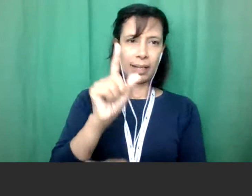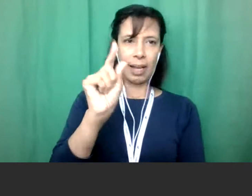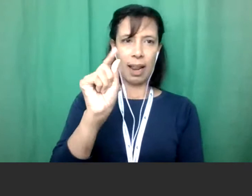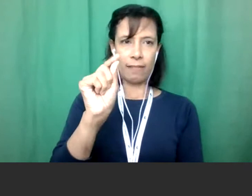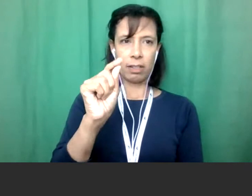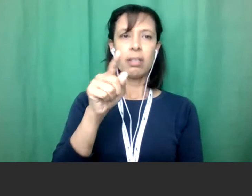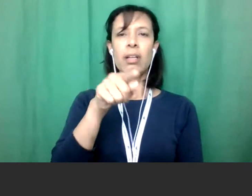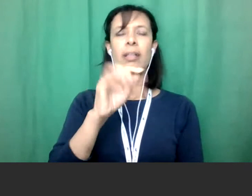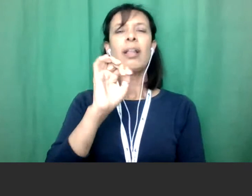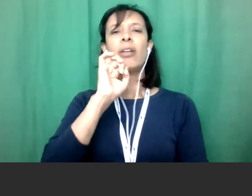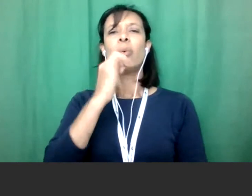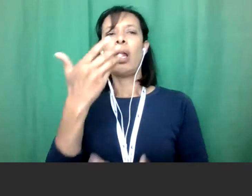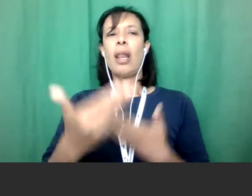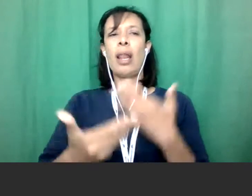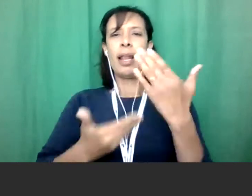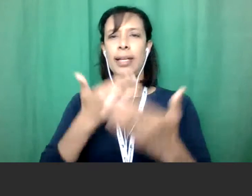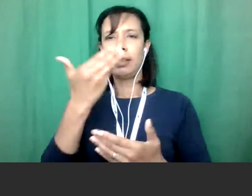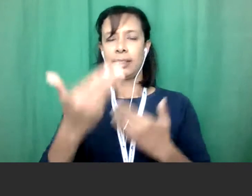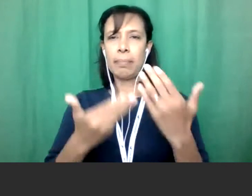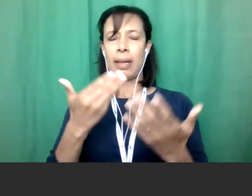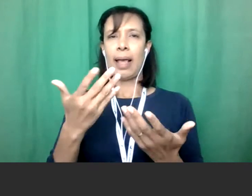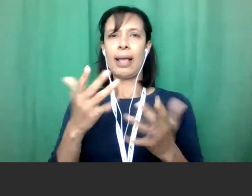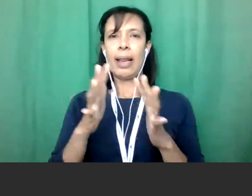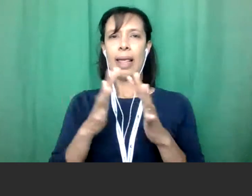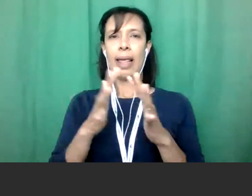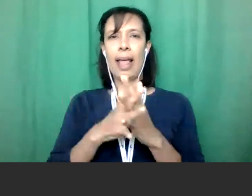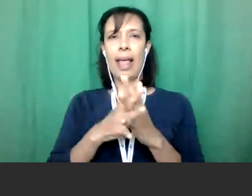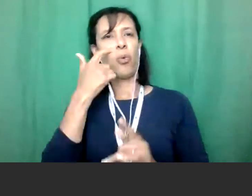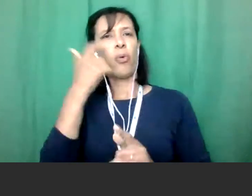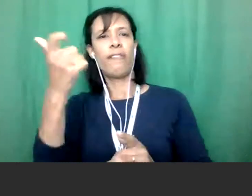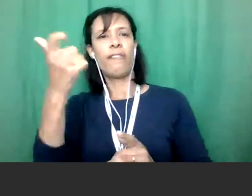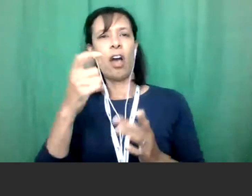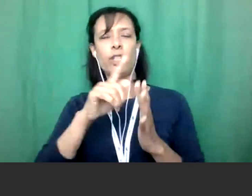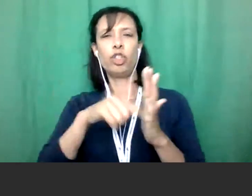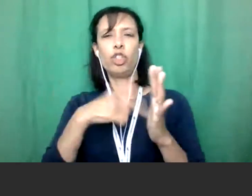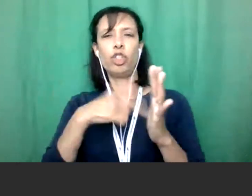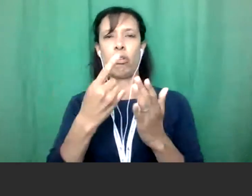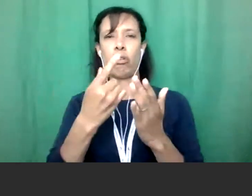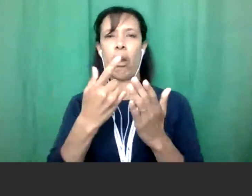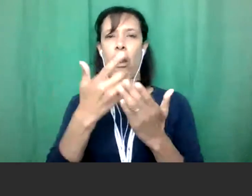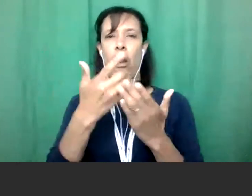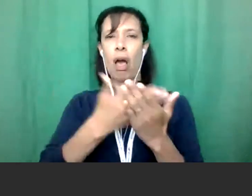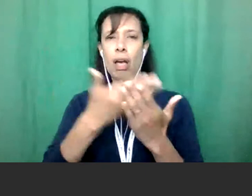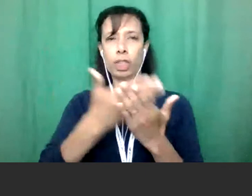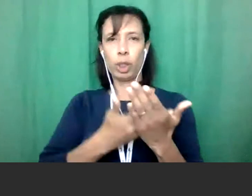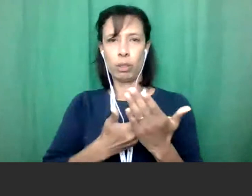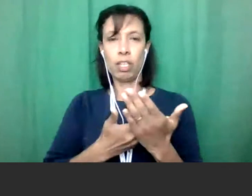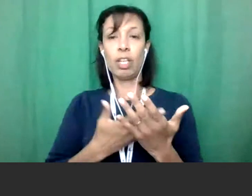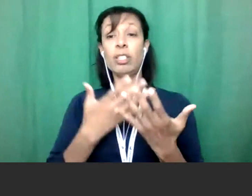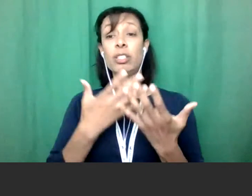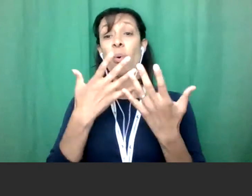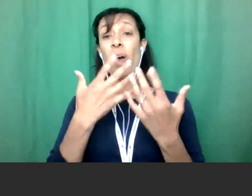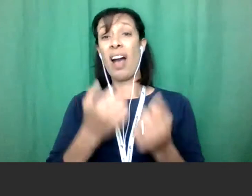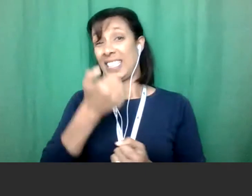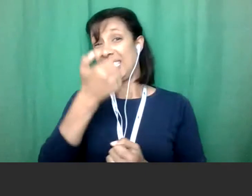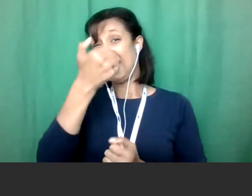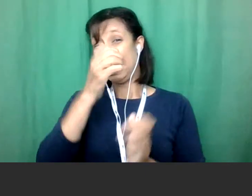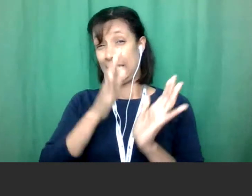accessing research and finding journal articles. So you've got 6 minutes to stretch your legs, and I'll start again